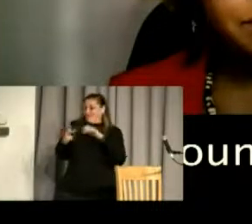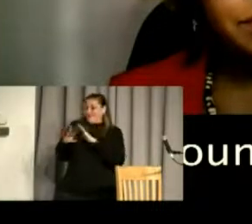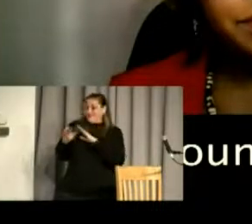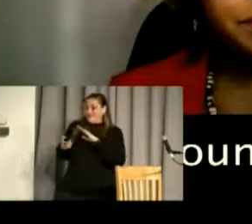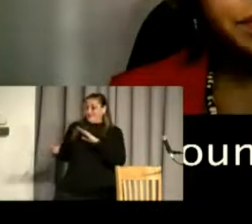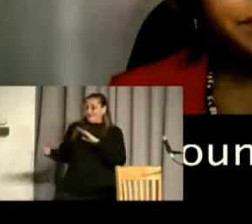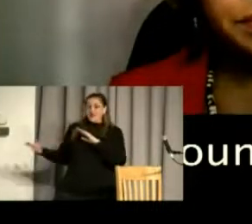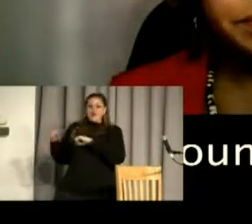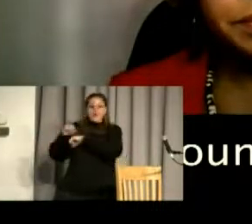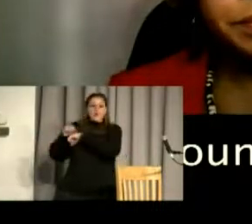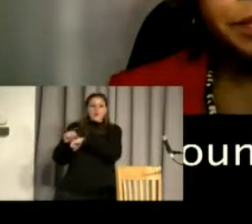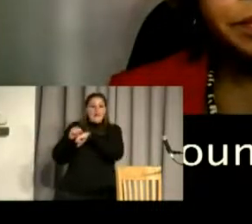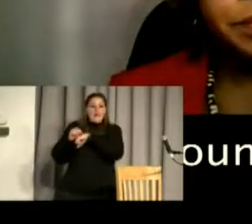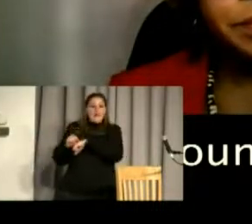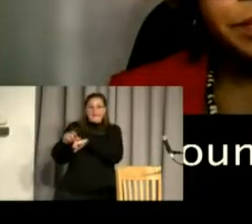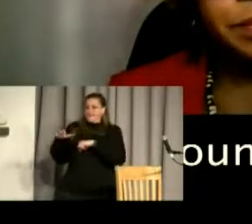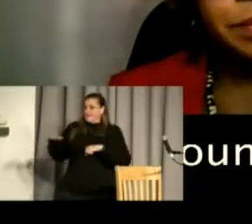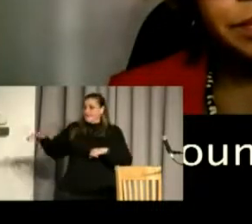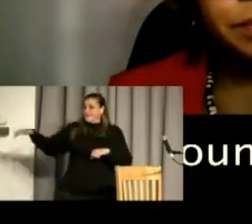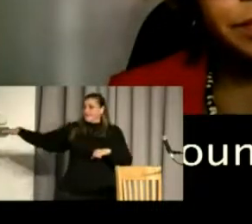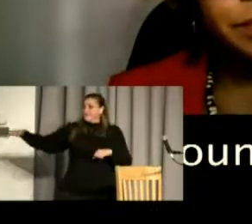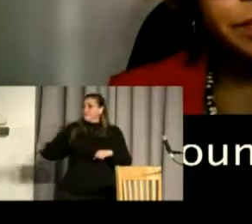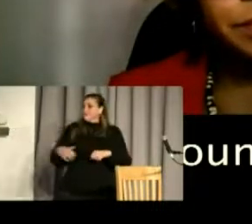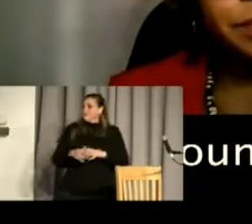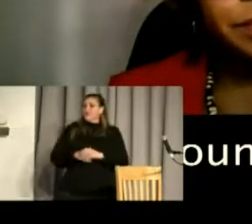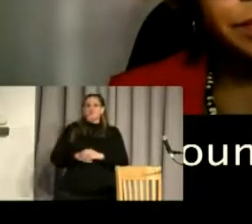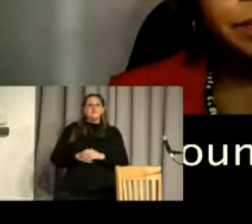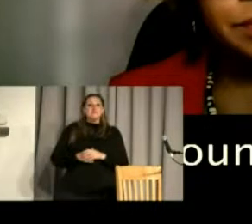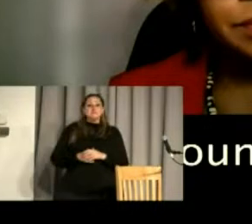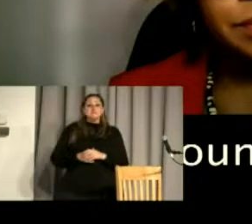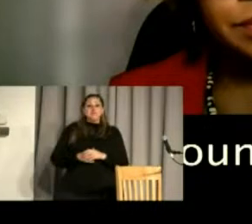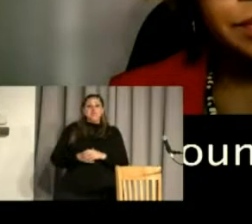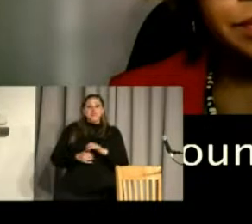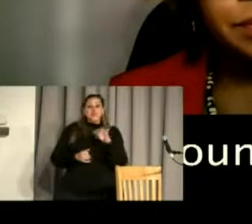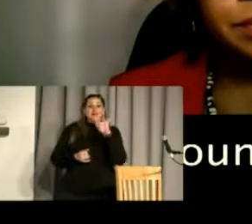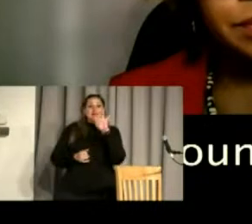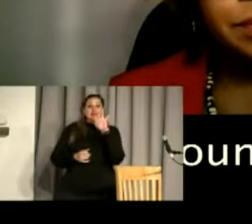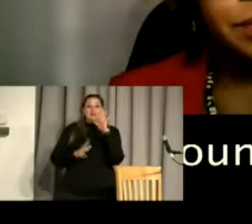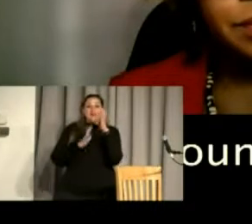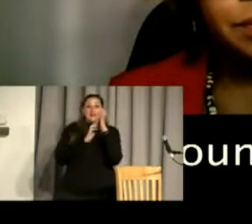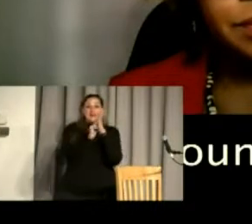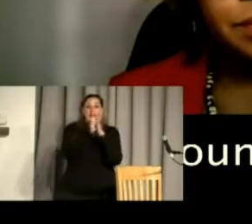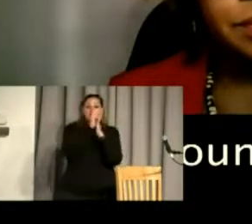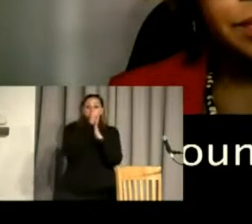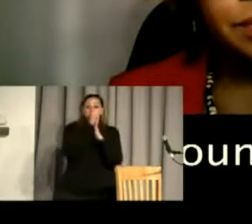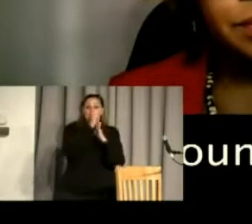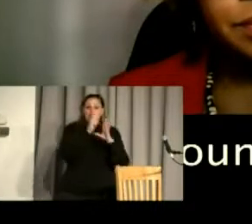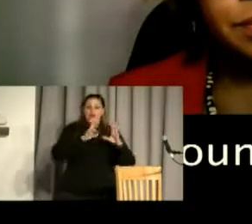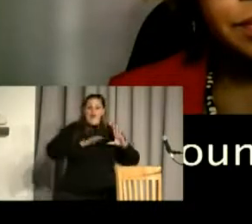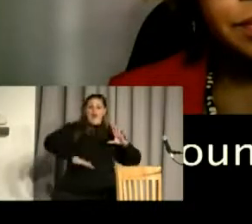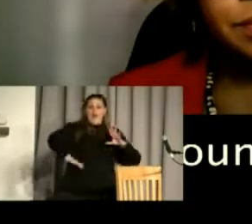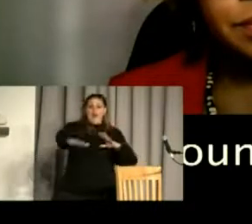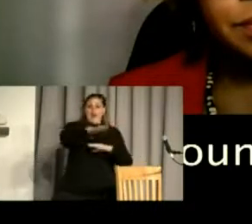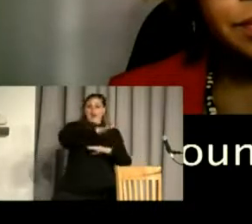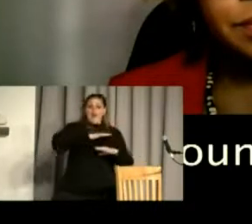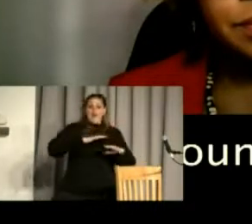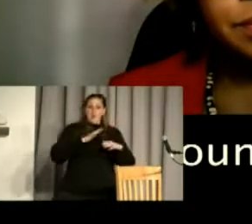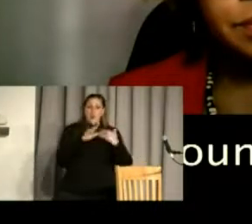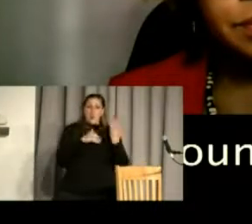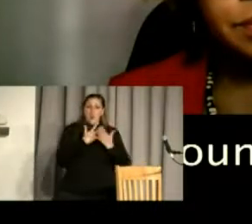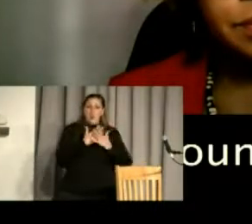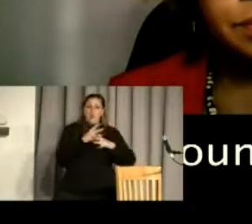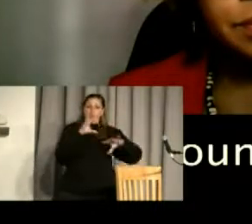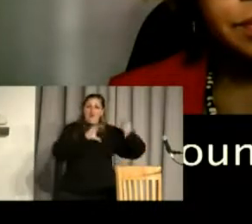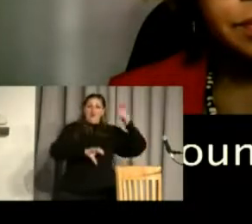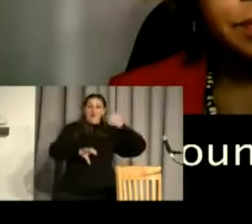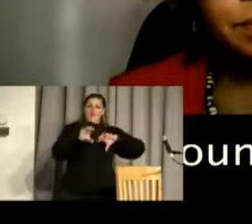people. As such, if Cancer Alley, the petrochemical corridor,